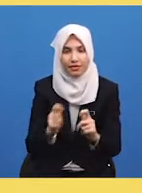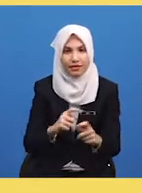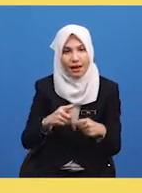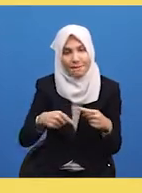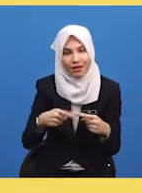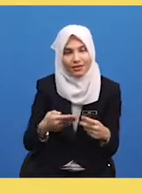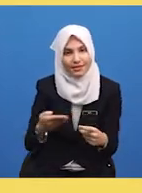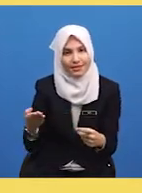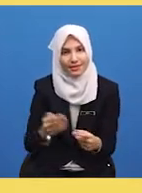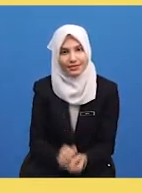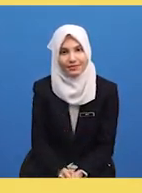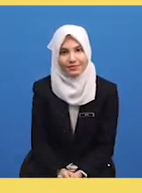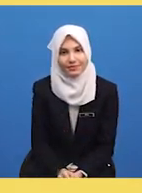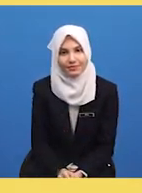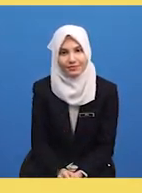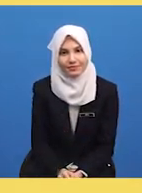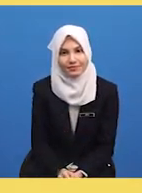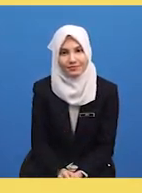things.